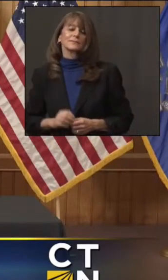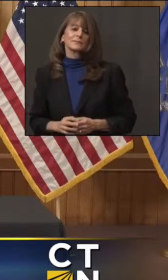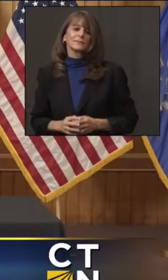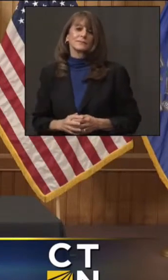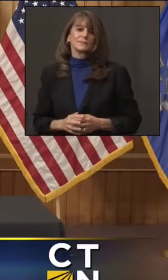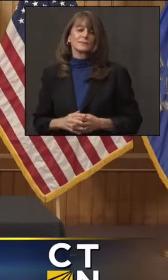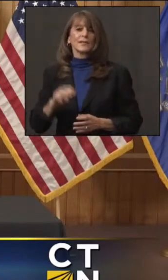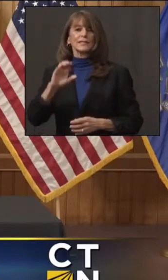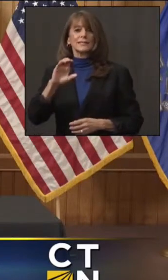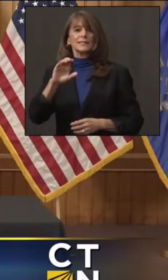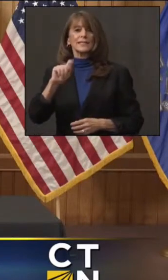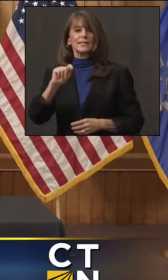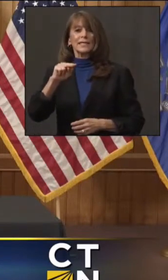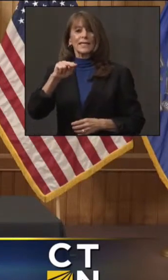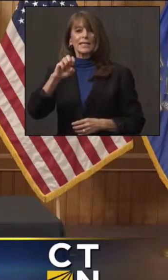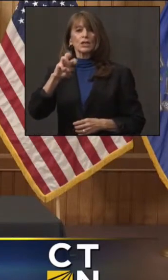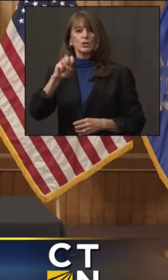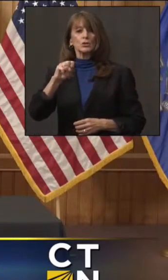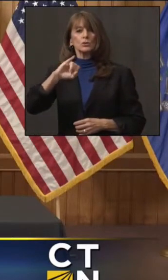CT News Junkie.